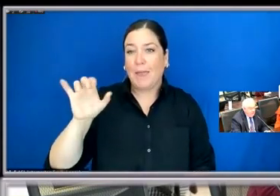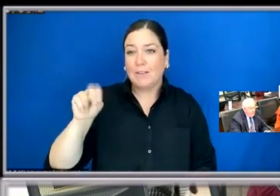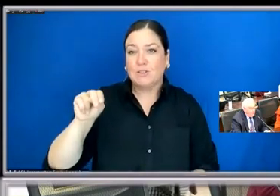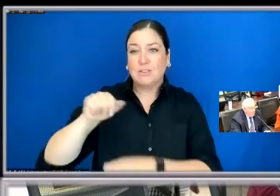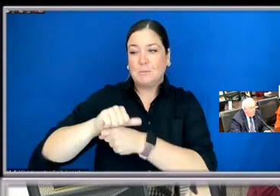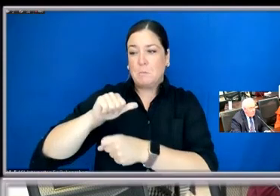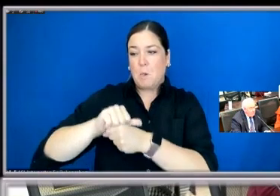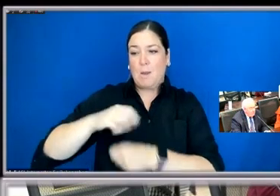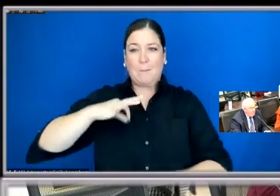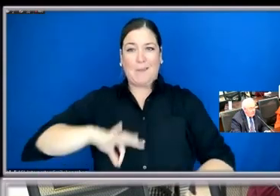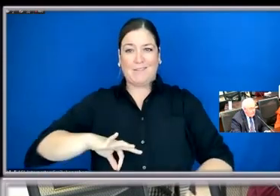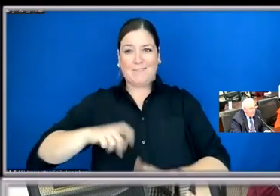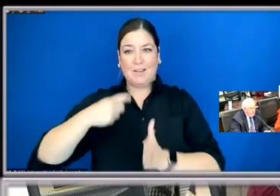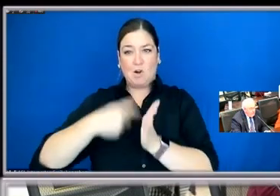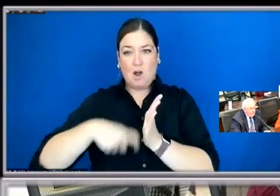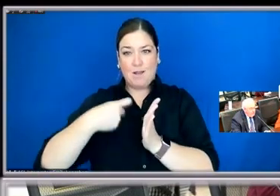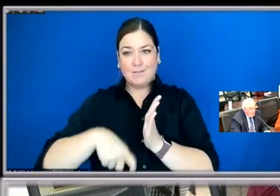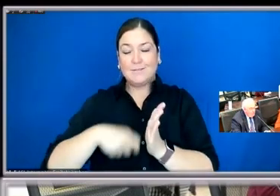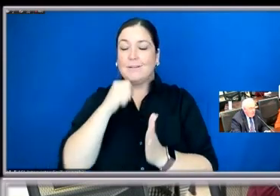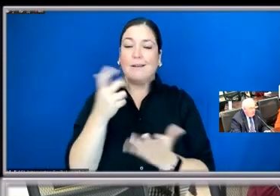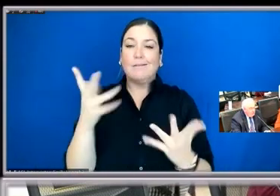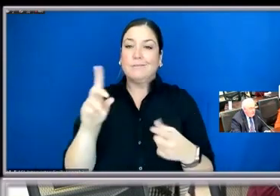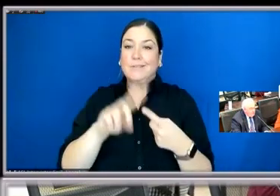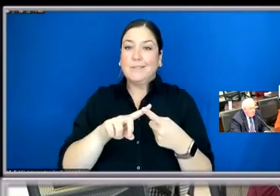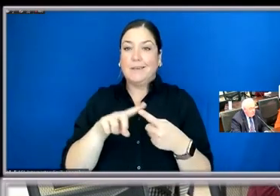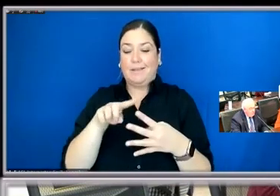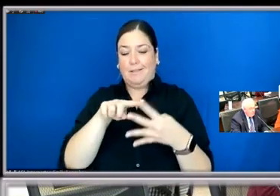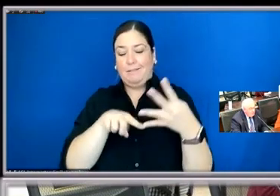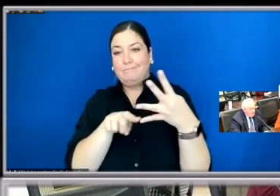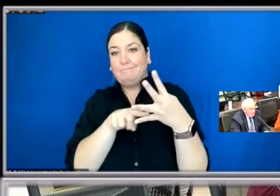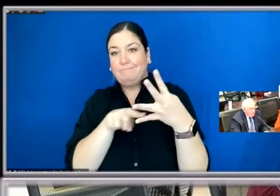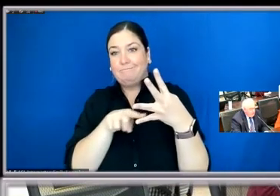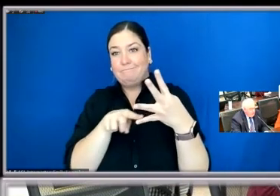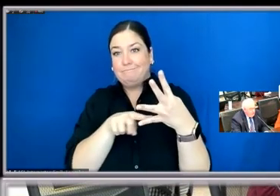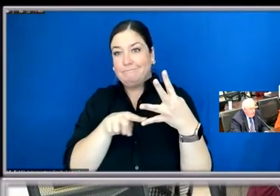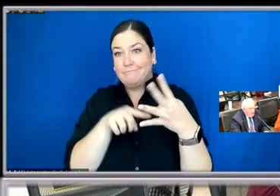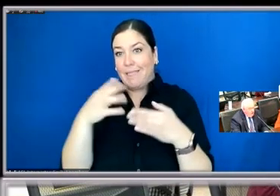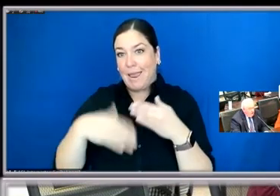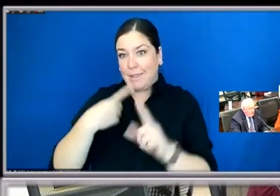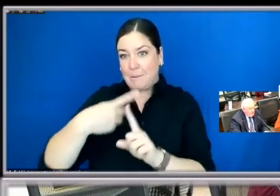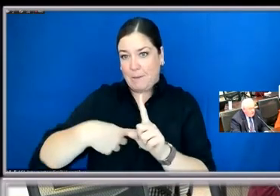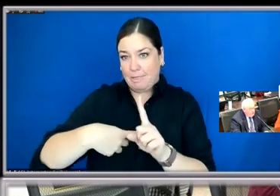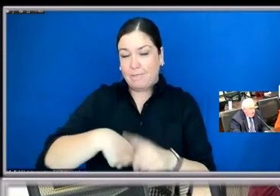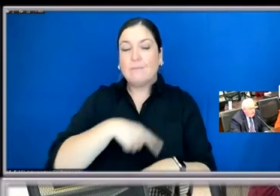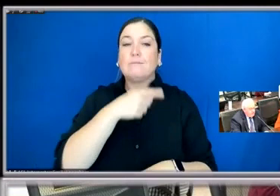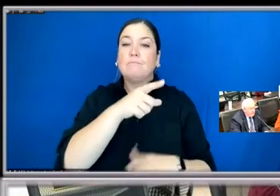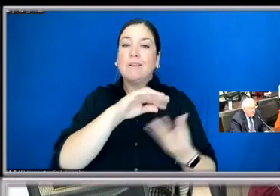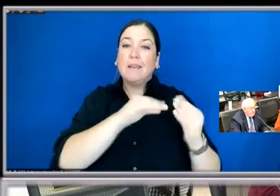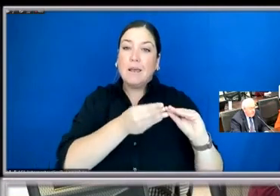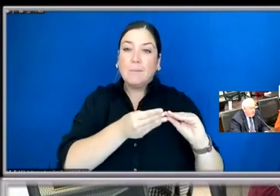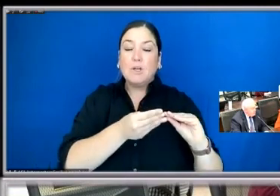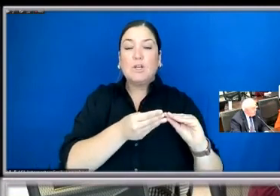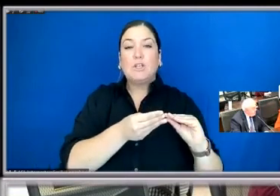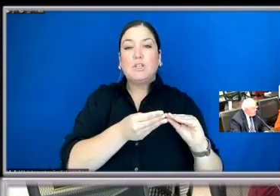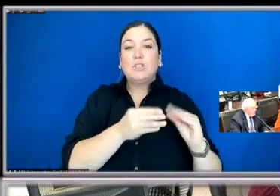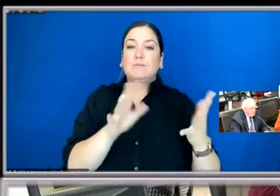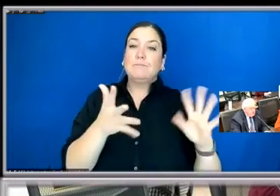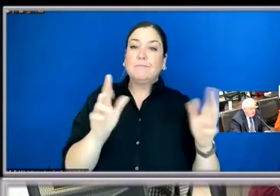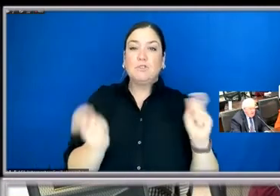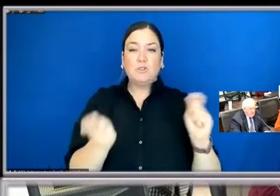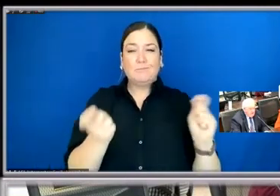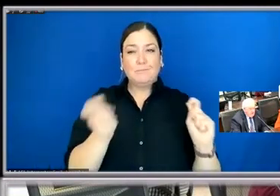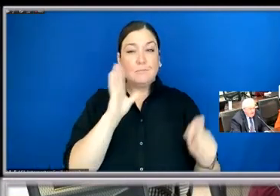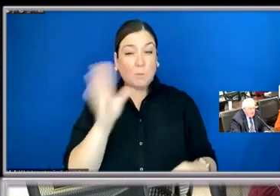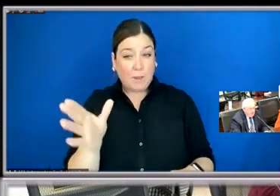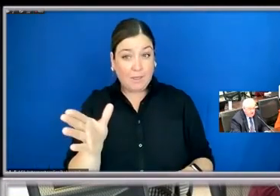costs. That won't be done till the end of the month. So these numbers that we're going to view are subject to change. They